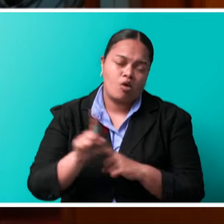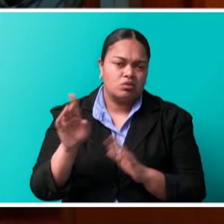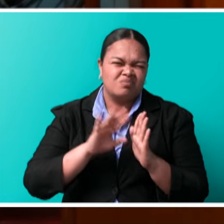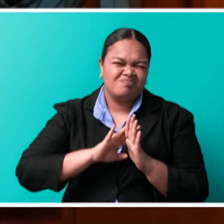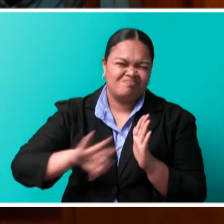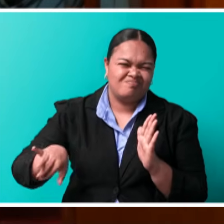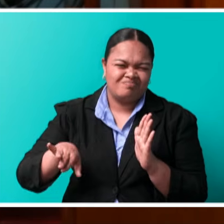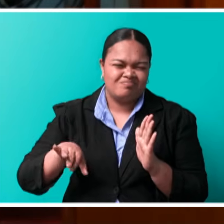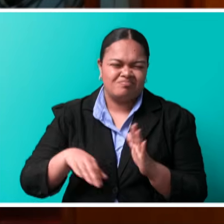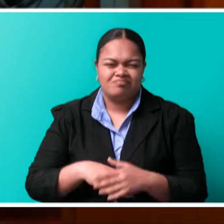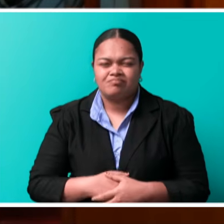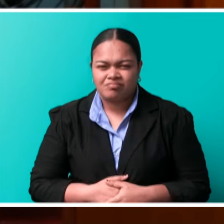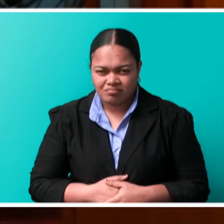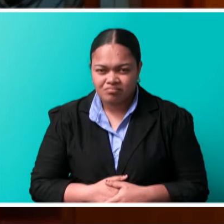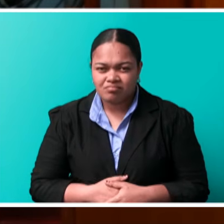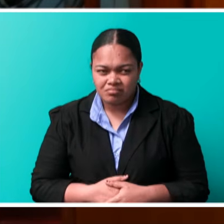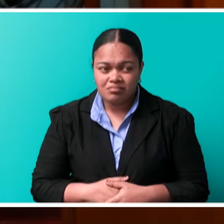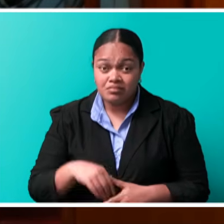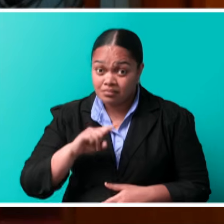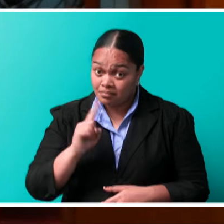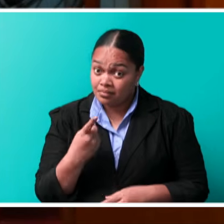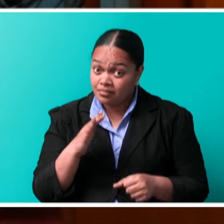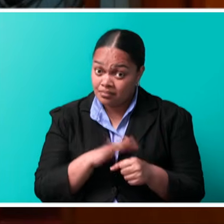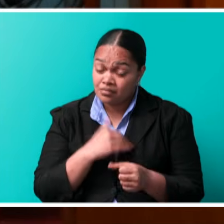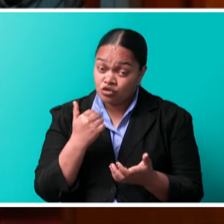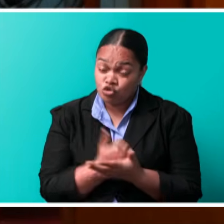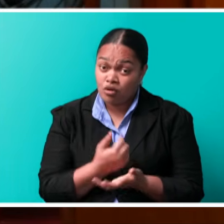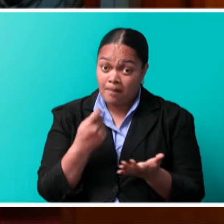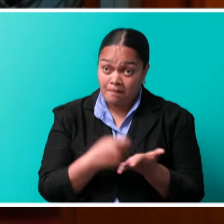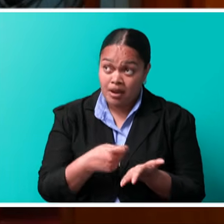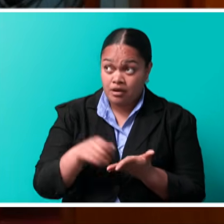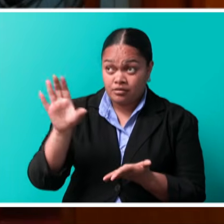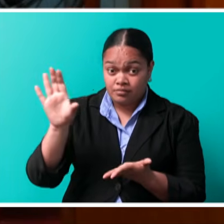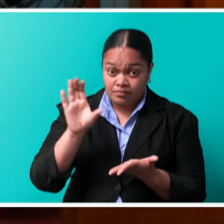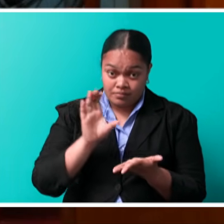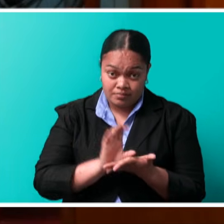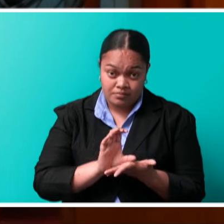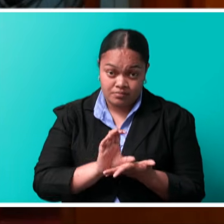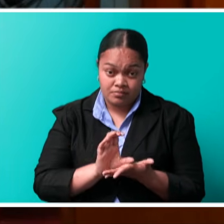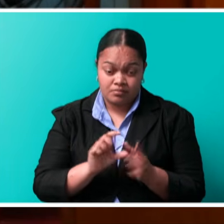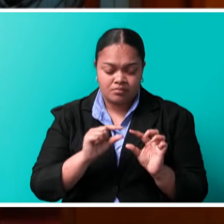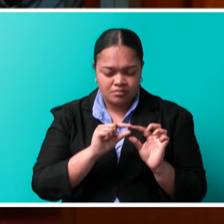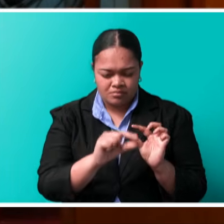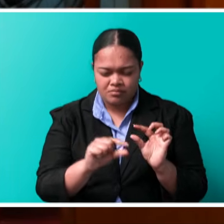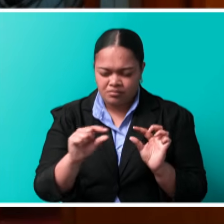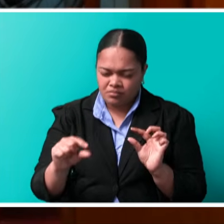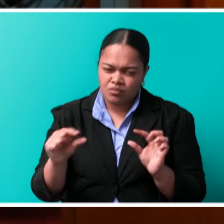not reducing ambition, but ensuring every dollar invested delivers maximum value for our